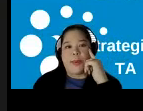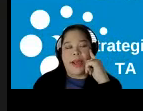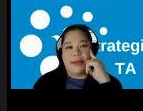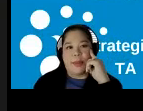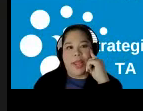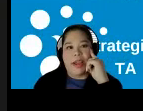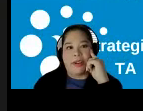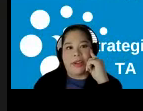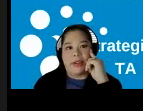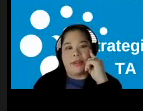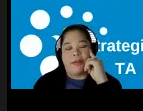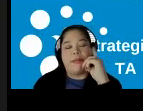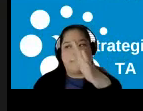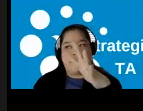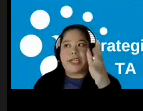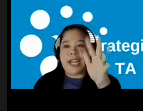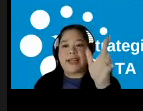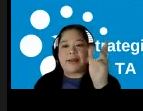they spent